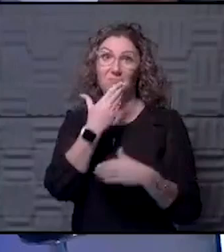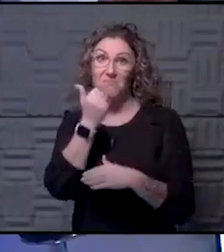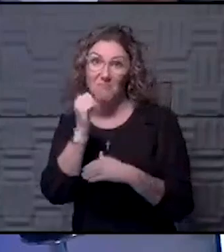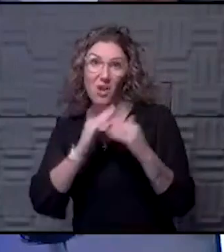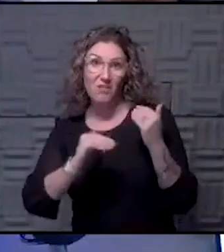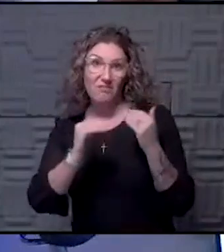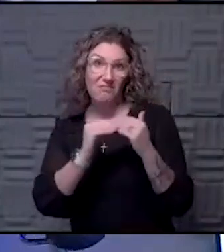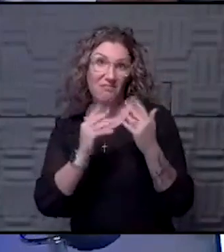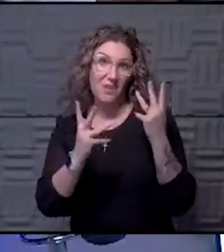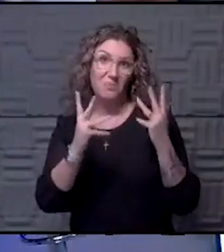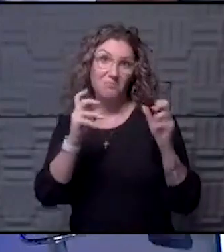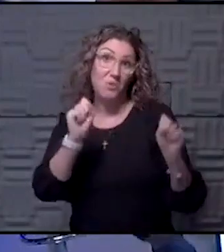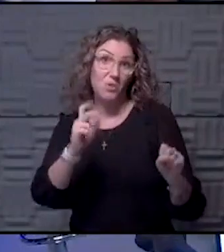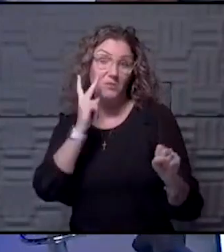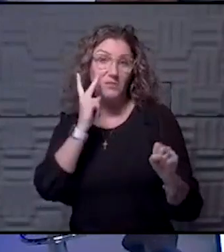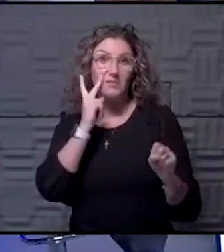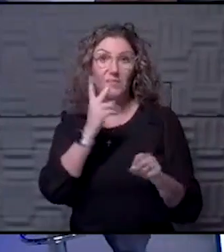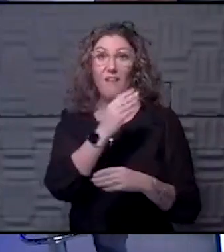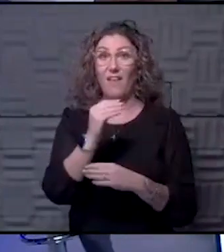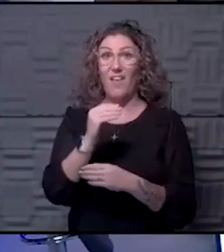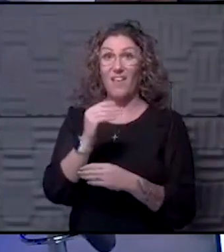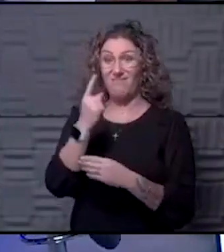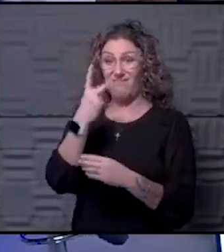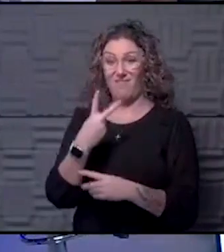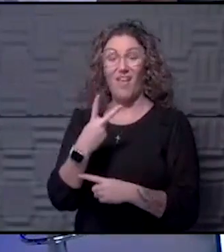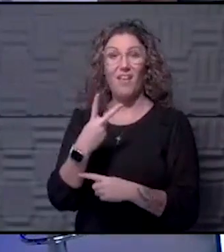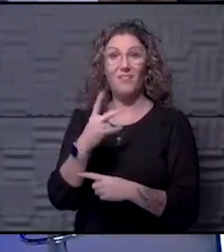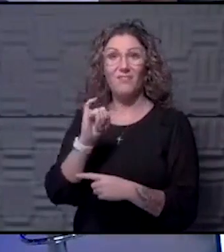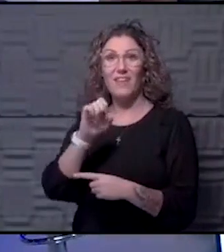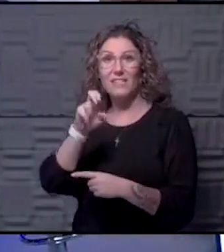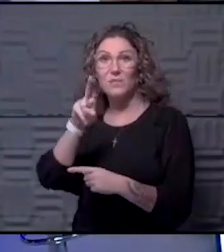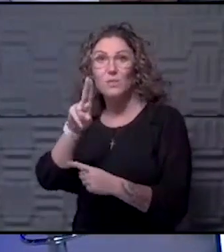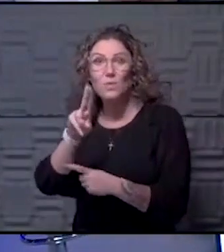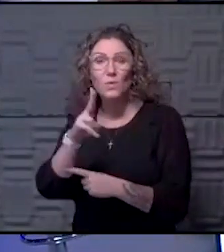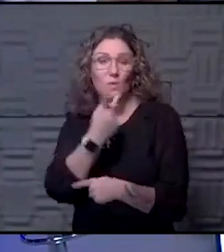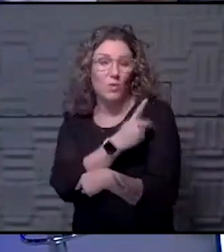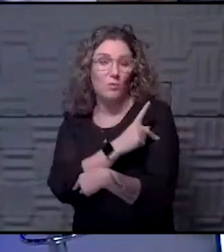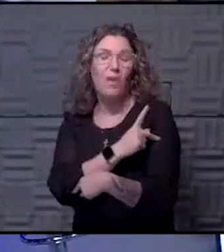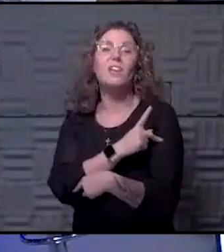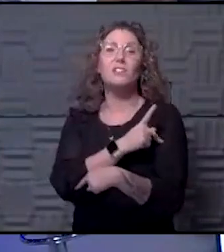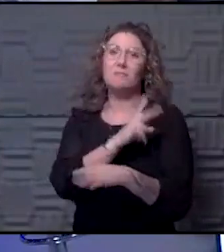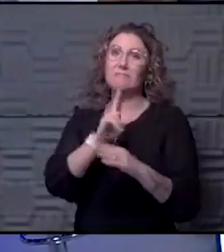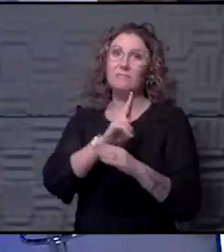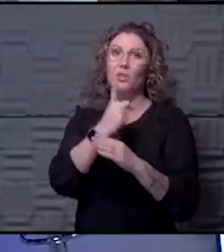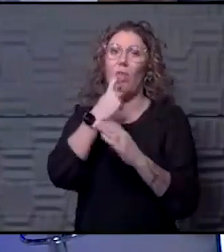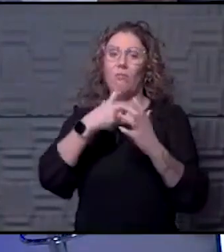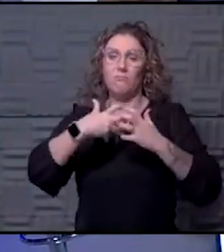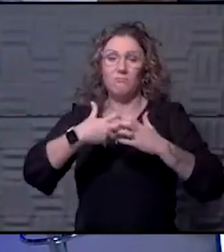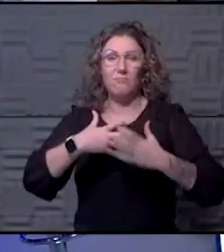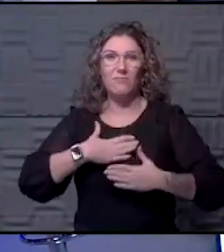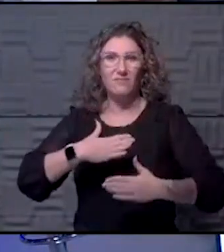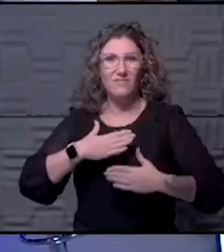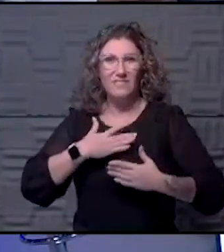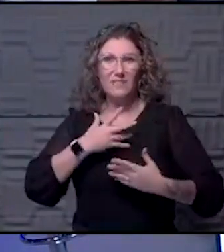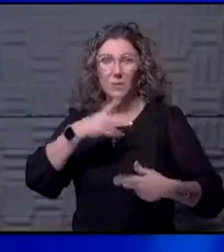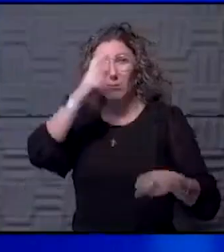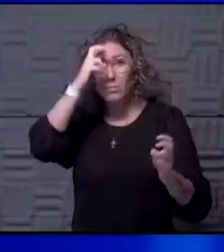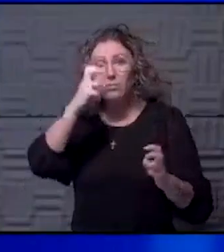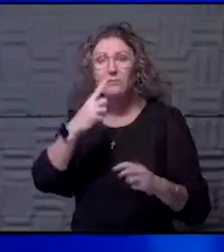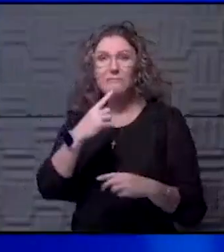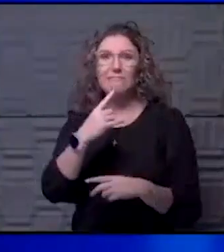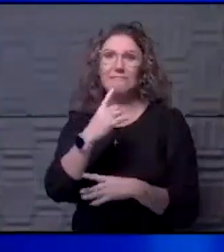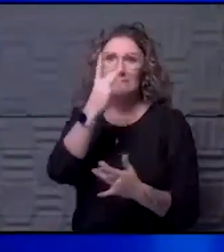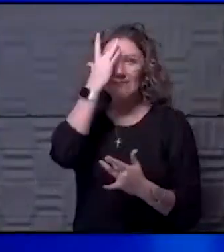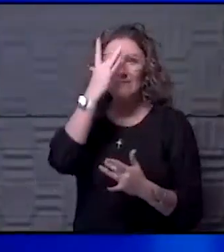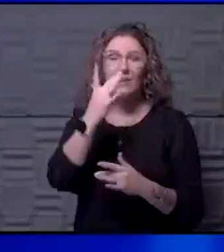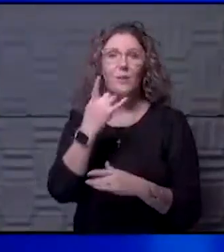And still, over half of those ICU patients on ventilators, so a pretty large significant proportion. number. Yeah, pretty sick. I'm sure we'll talk